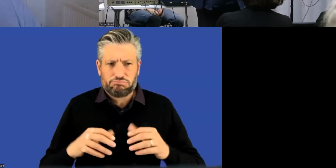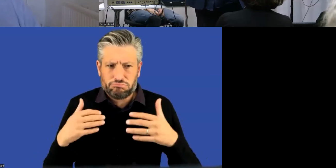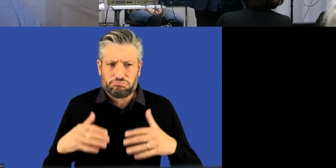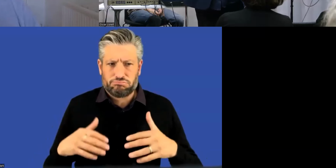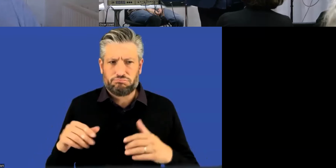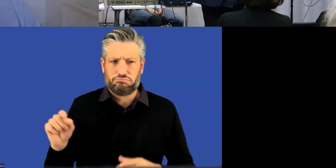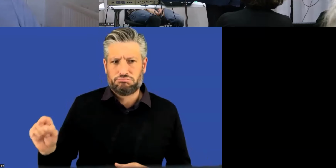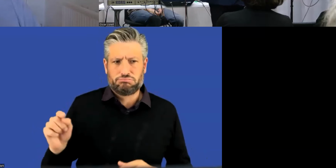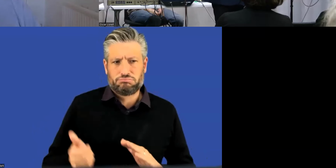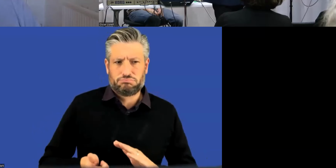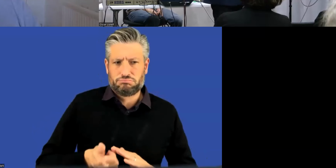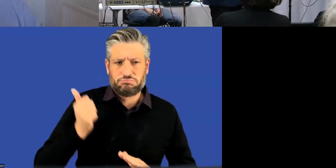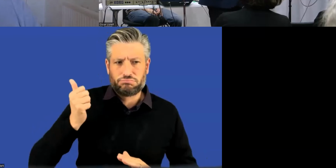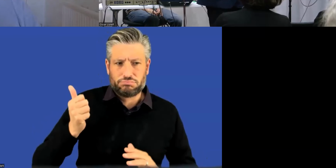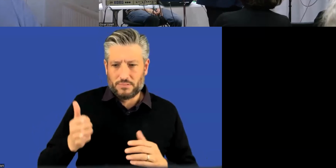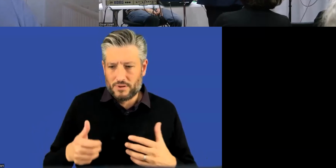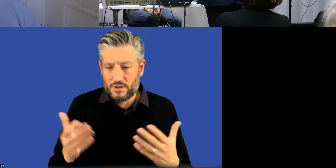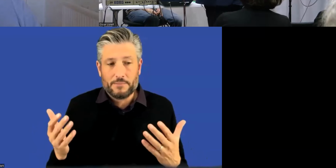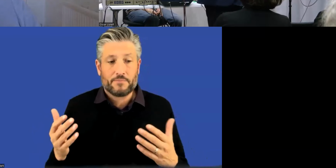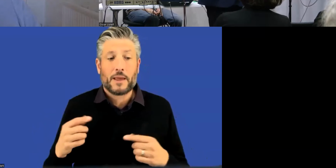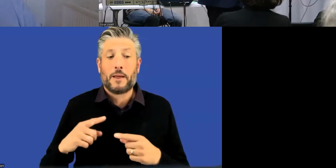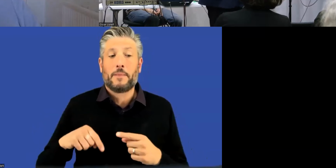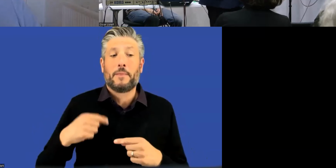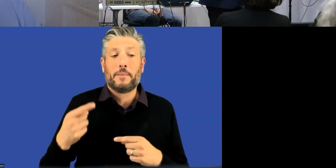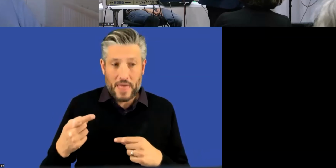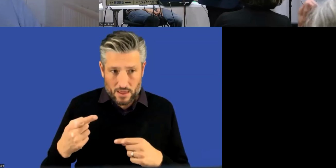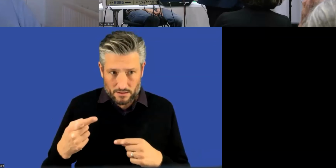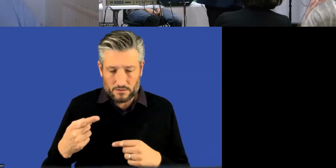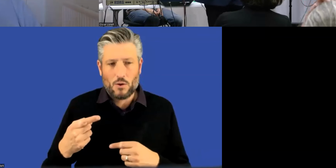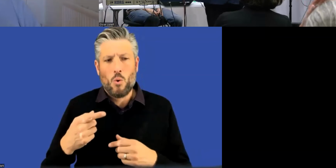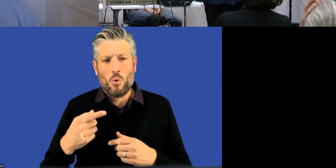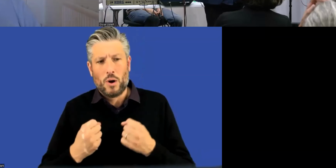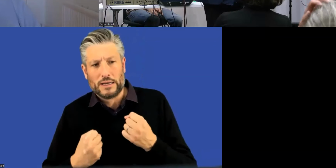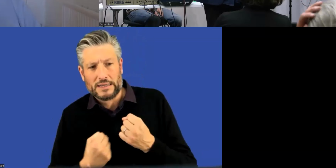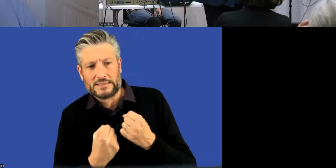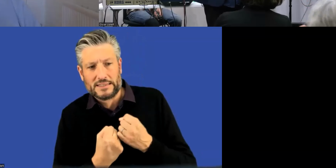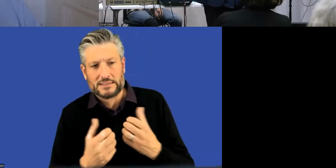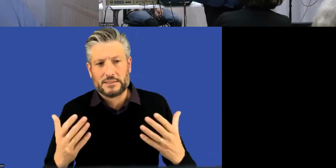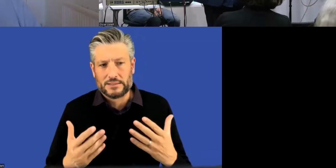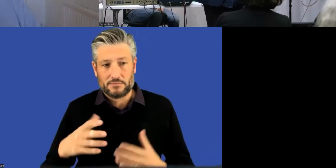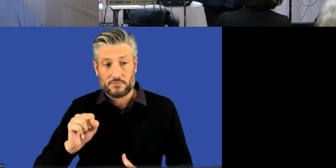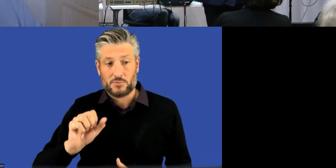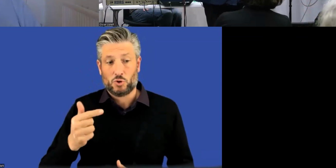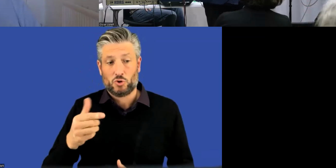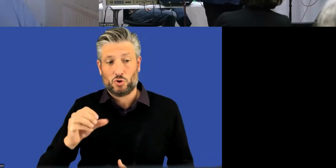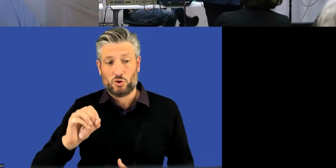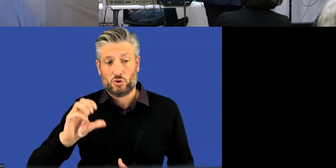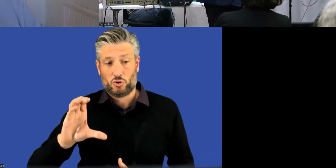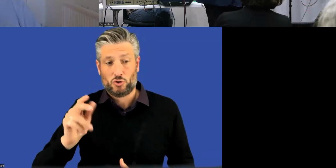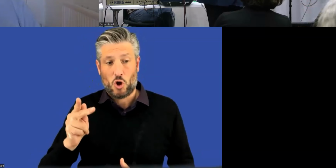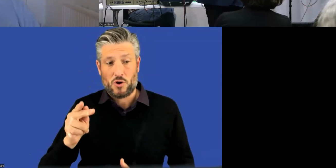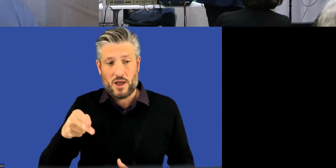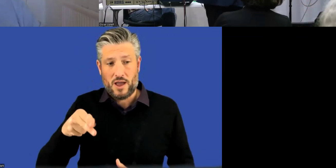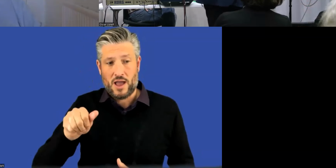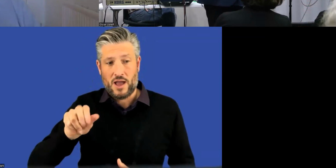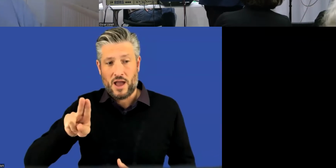he became assistant, you know, as a musician to Karlheinz Stockhausen, and a composer who really